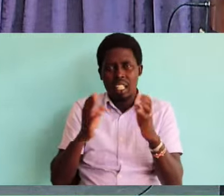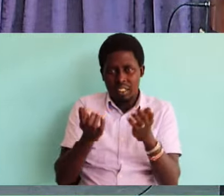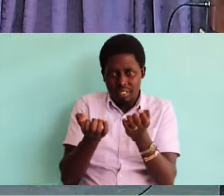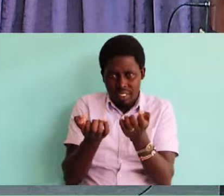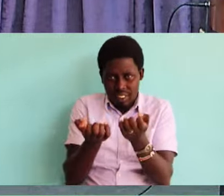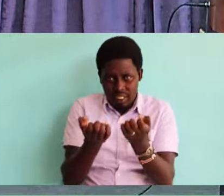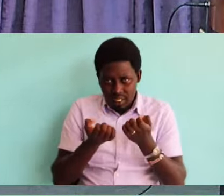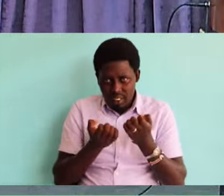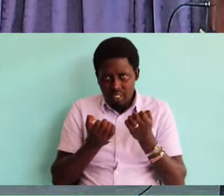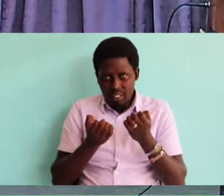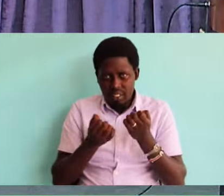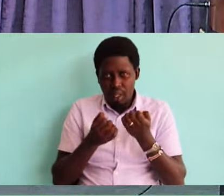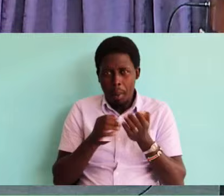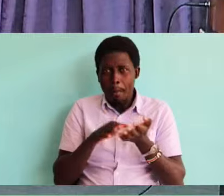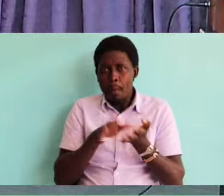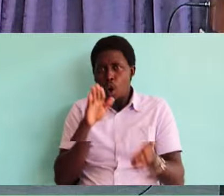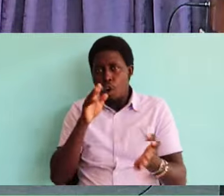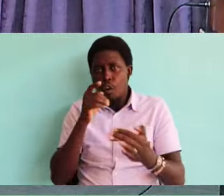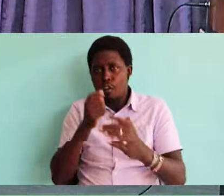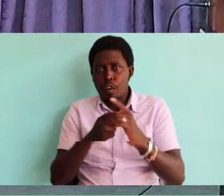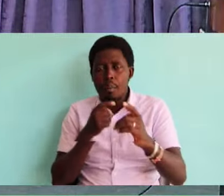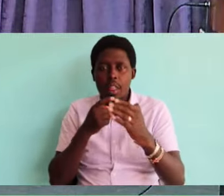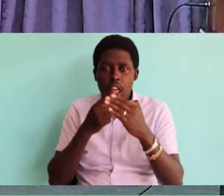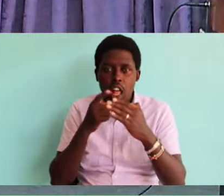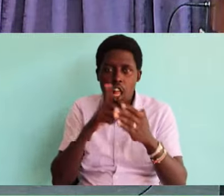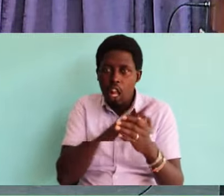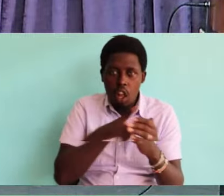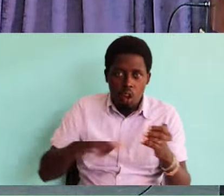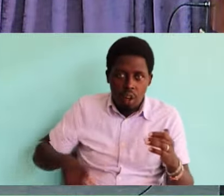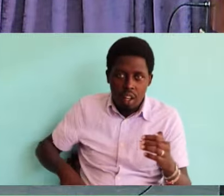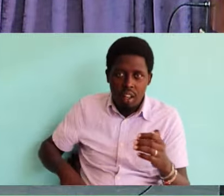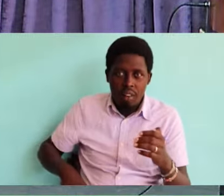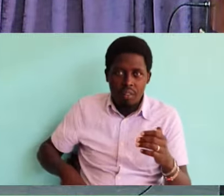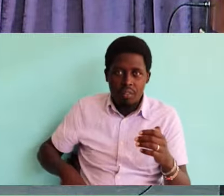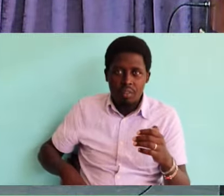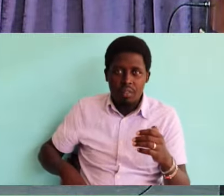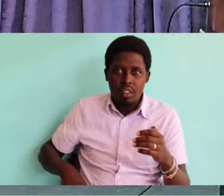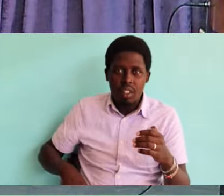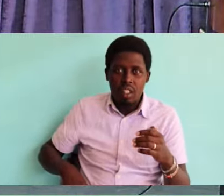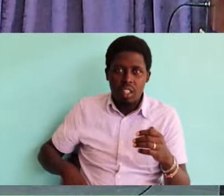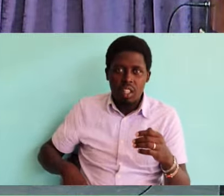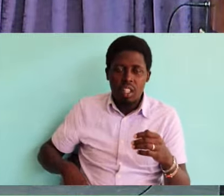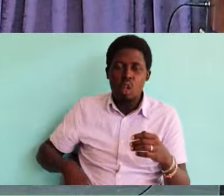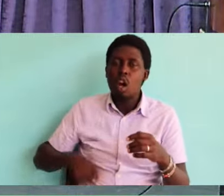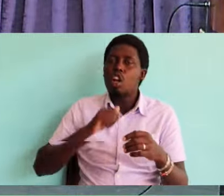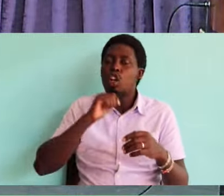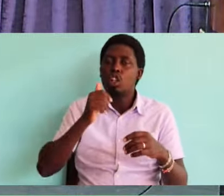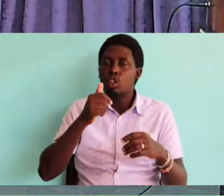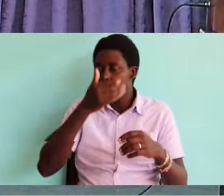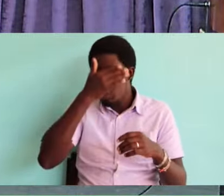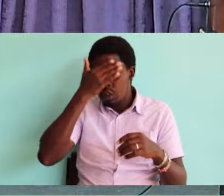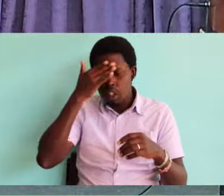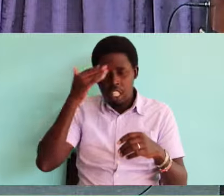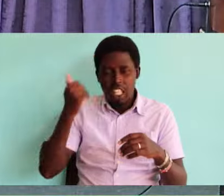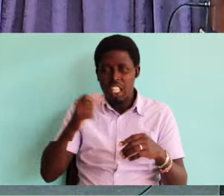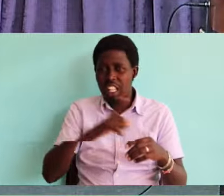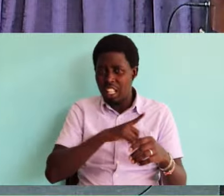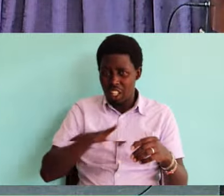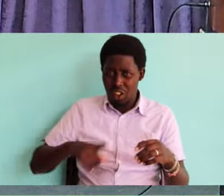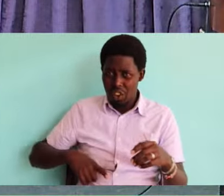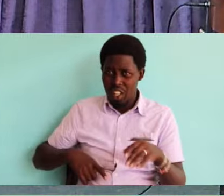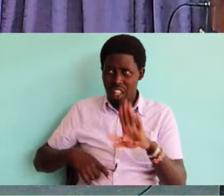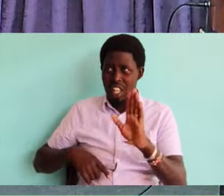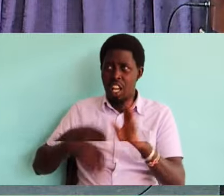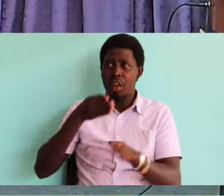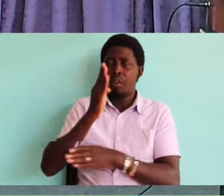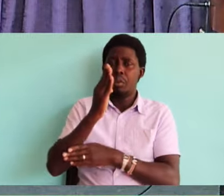Lord, they were not to forget the Lord, their God. And we see this